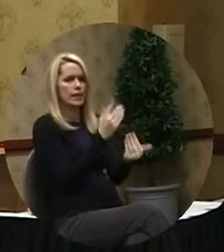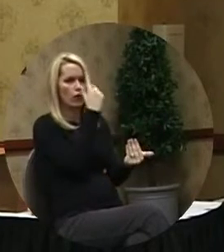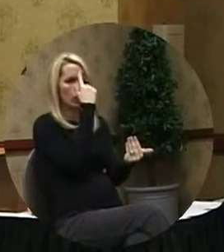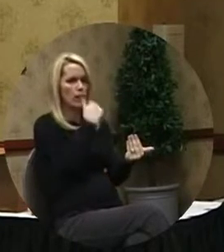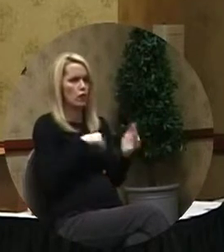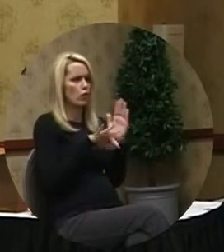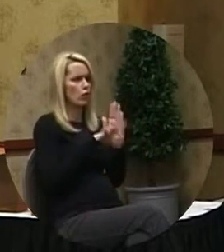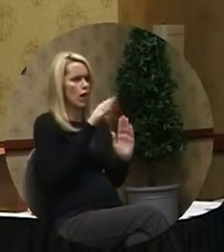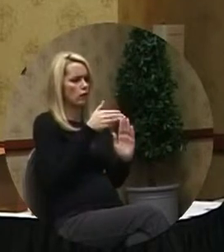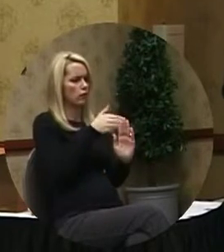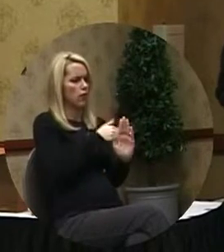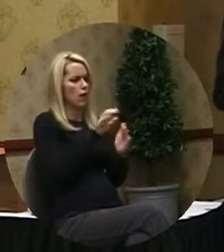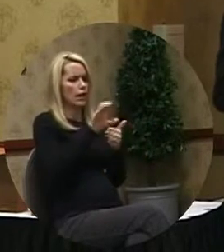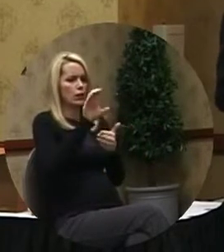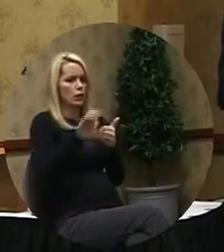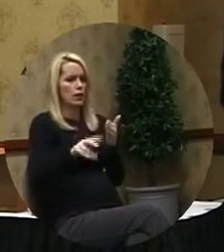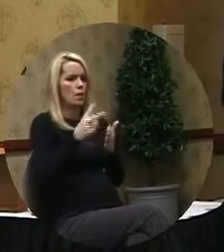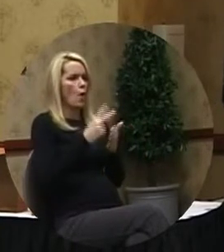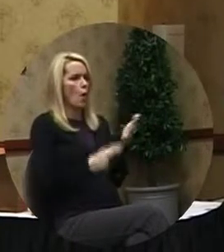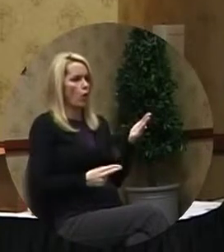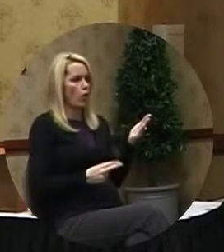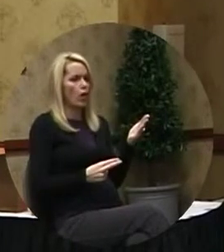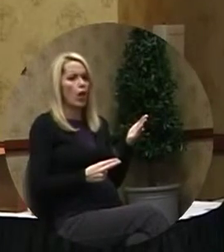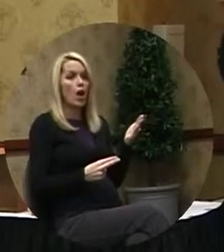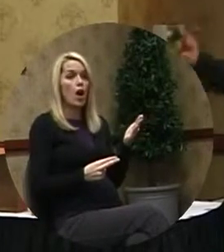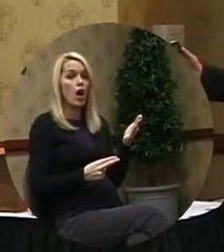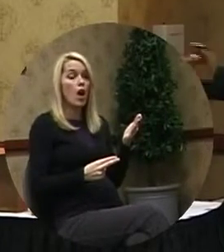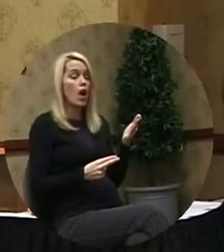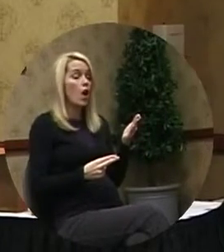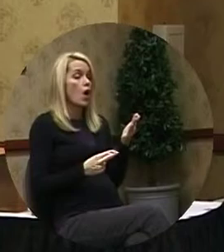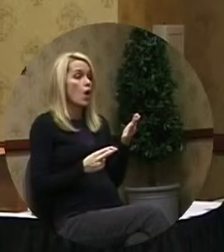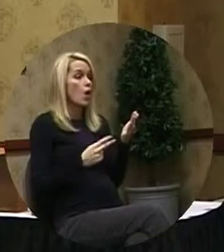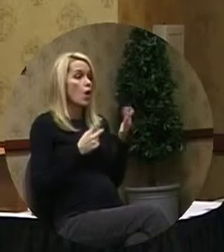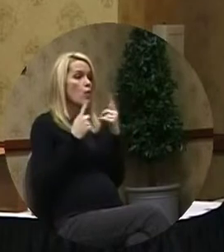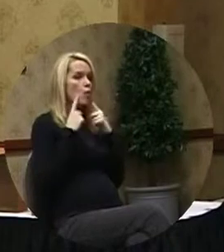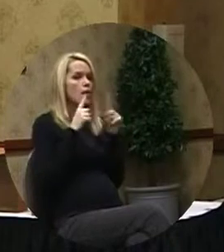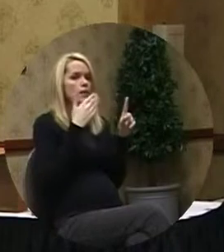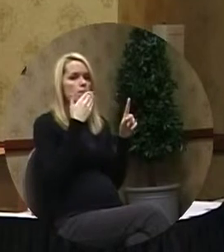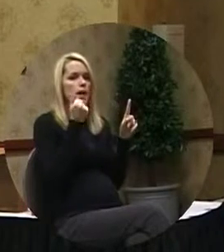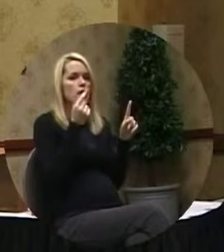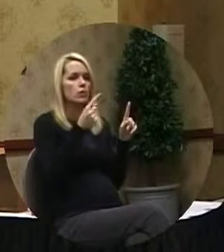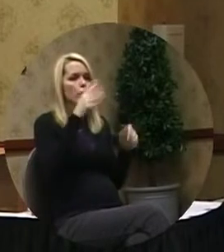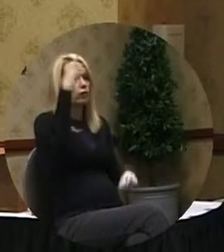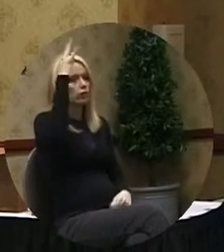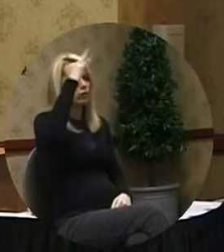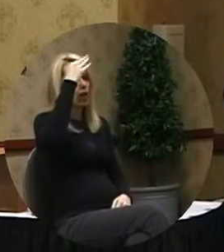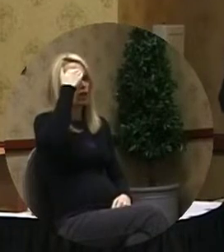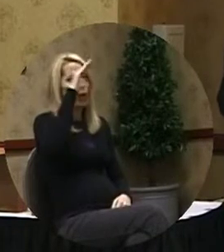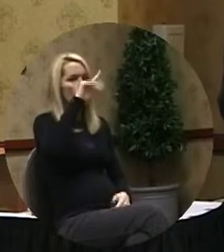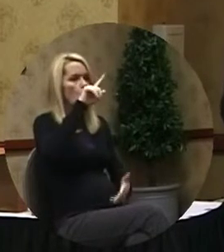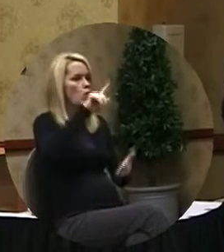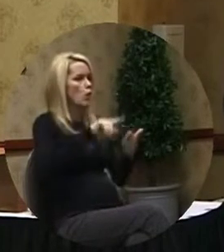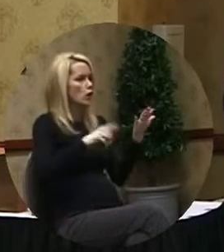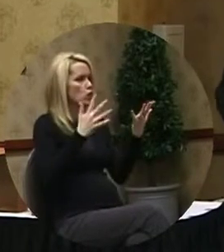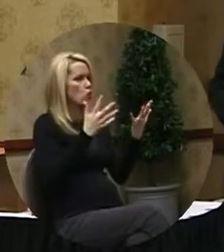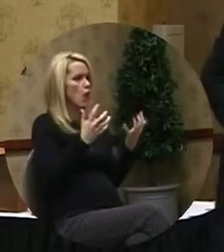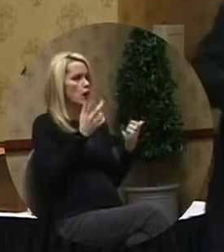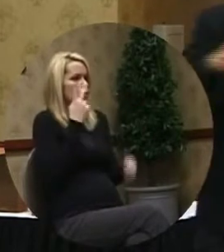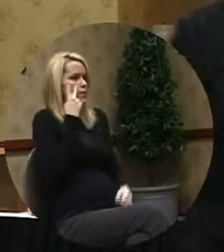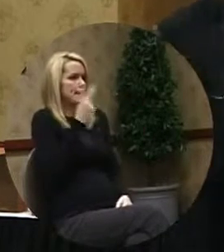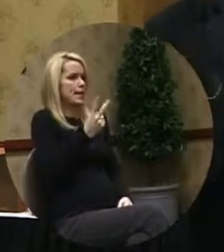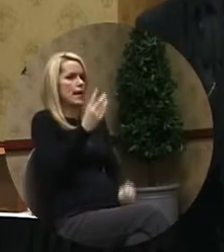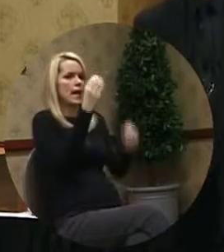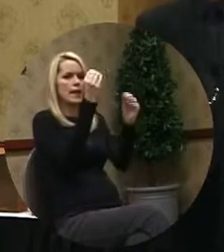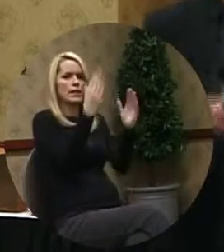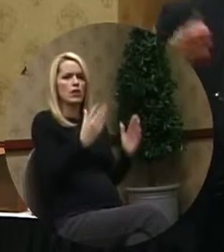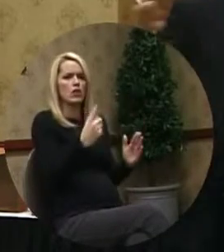the antecedents and consequences. This is most appropriate when you have no idea what you're looking for. When the teacher just says, I'm just